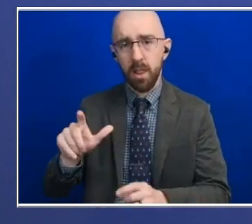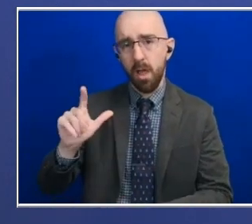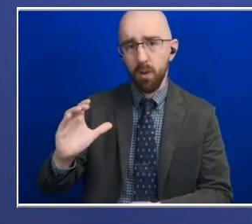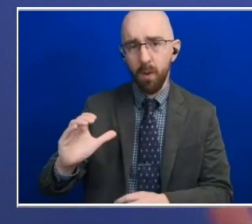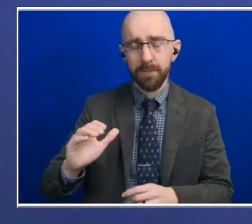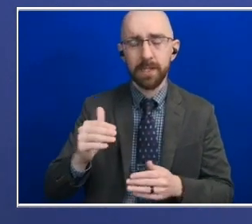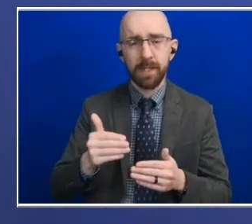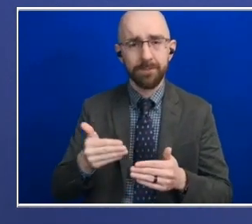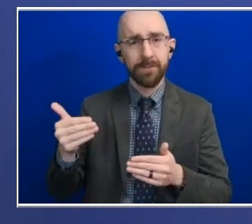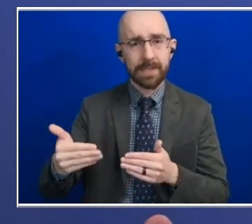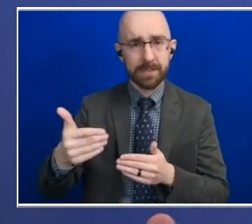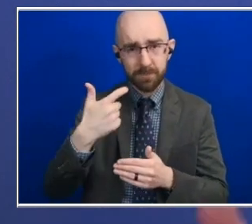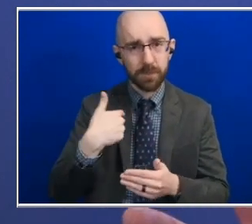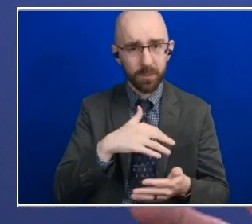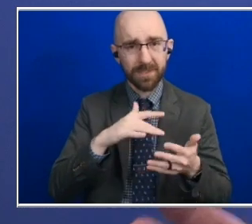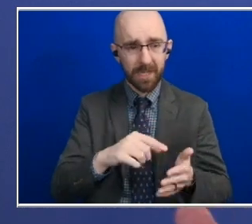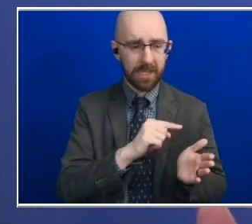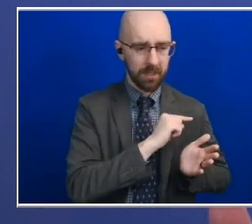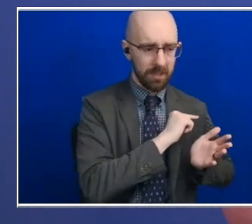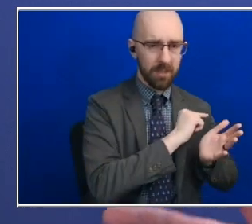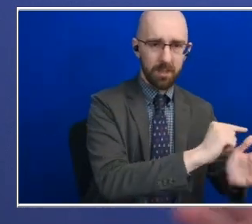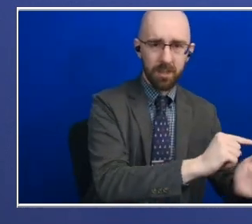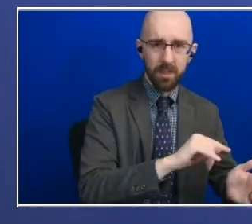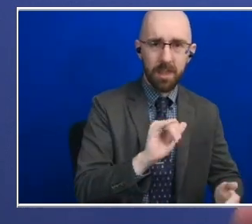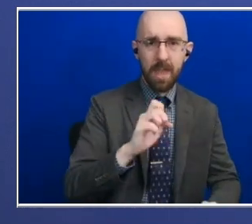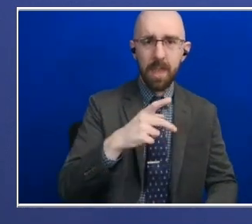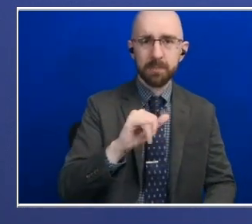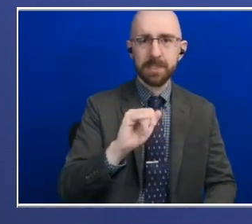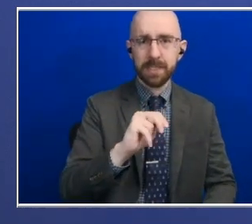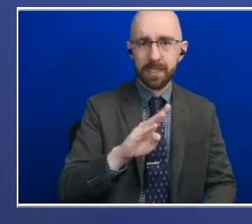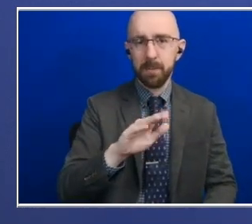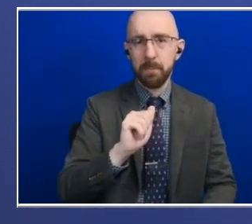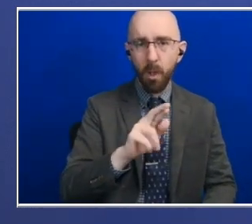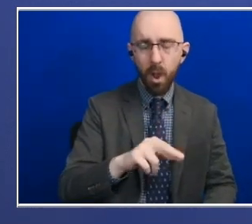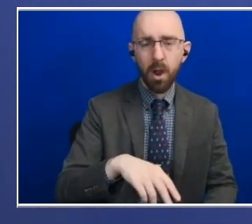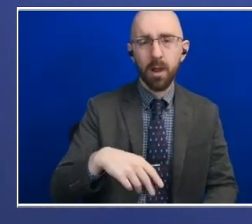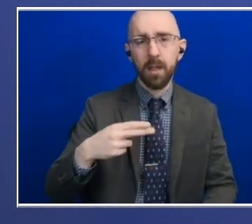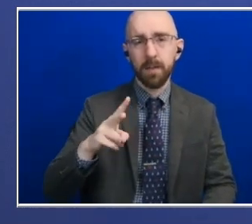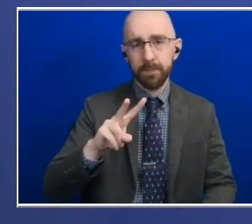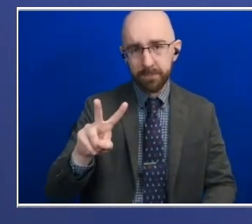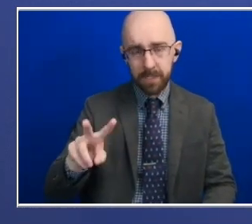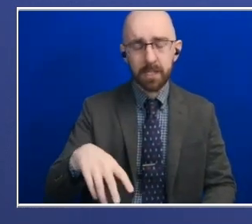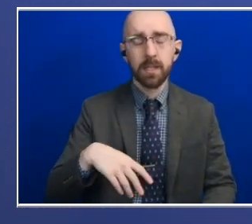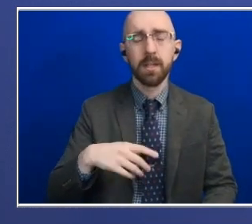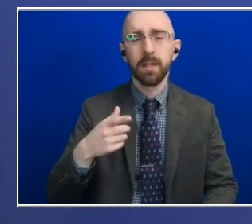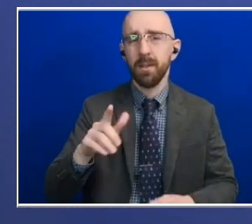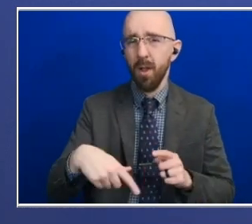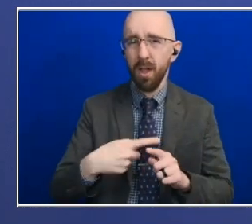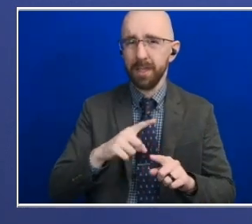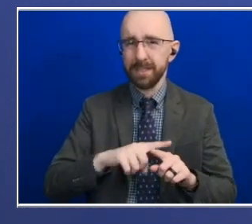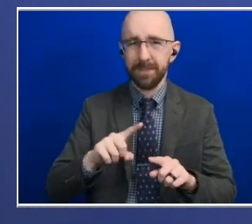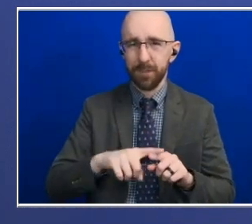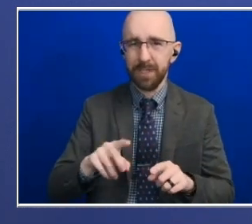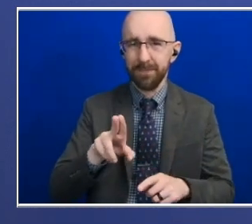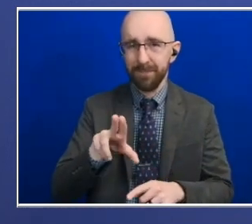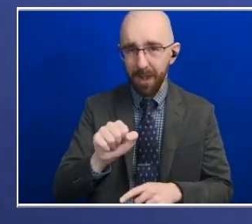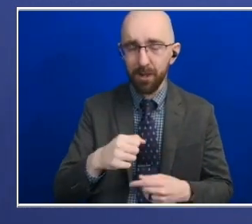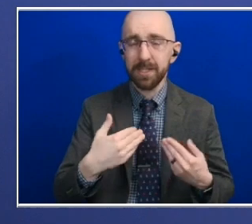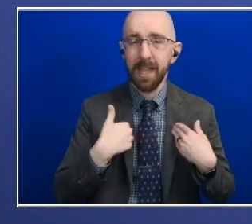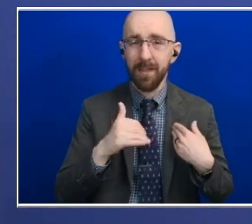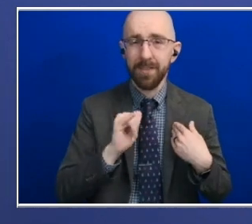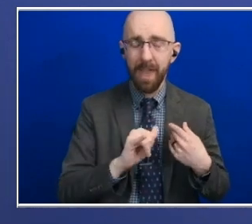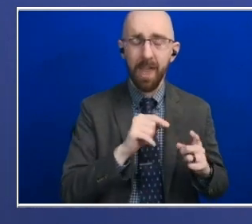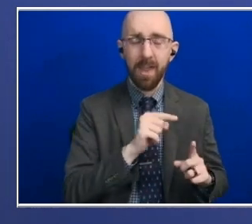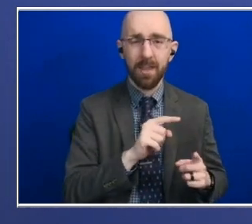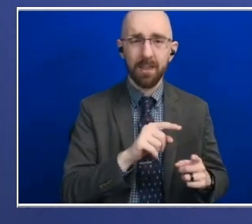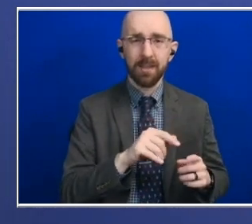other diseases like Epstein-Barr virus, EBV, HTLV. These viruses have this predilection to stick around in the